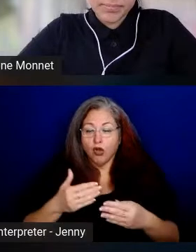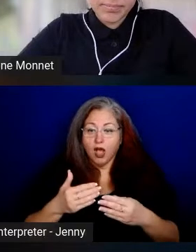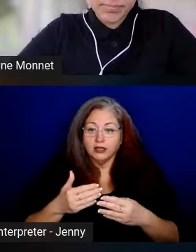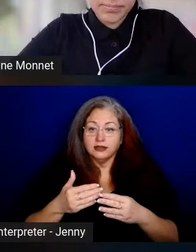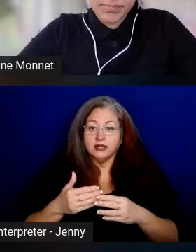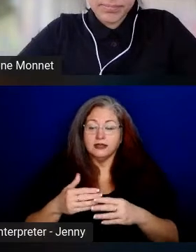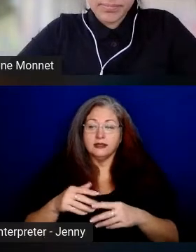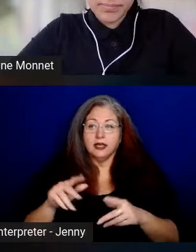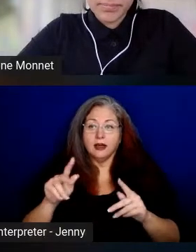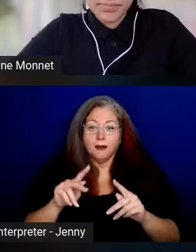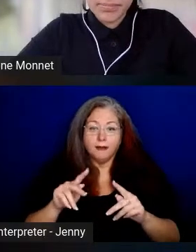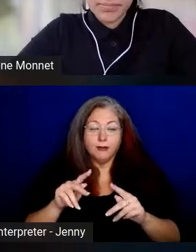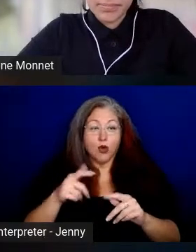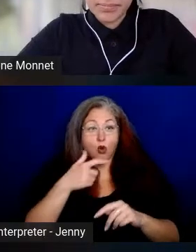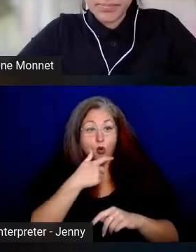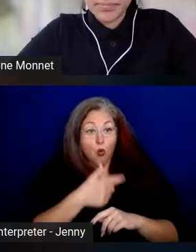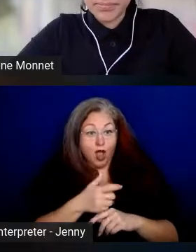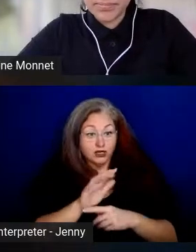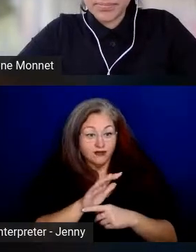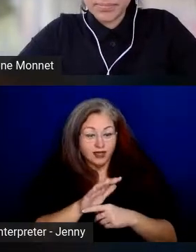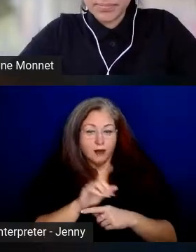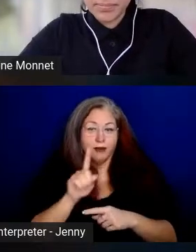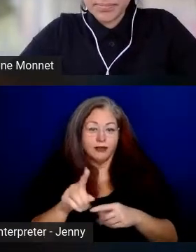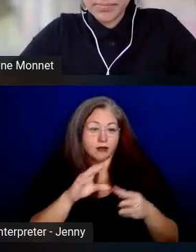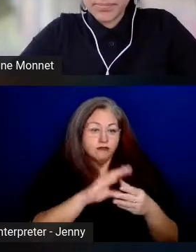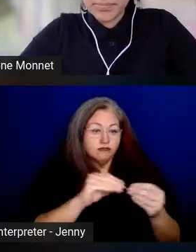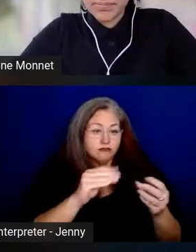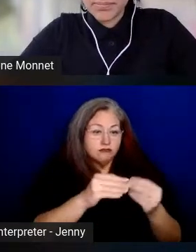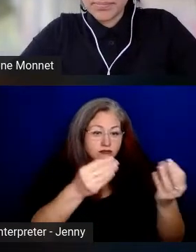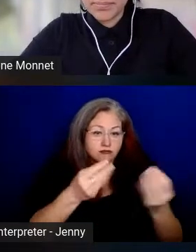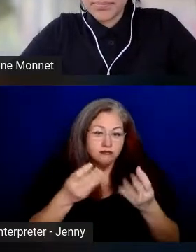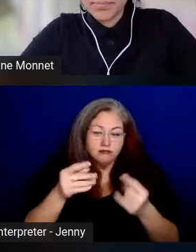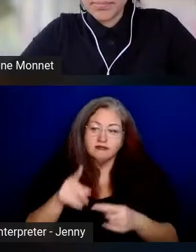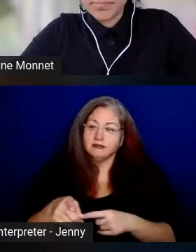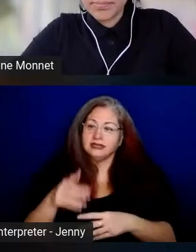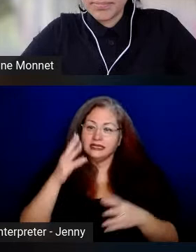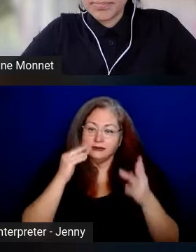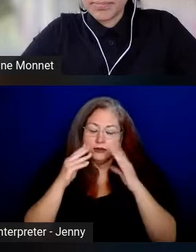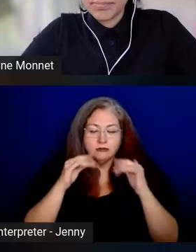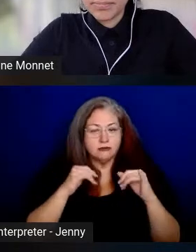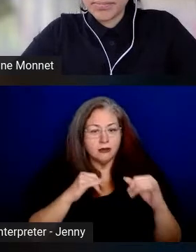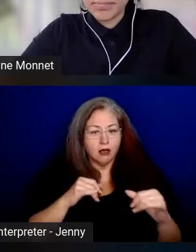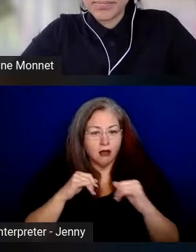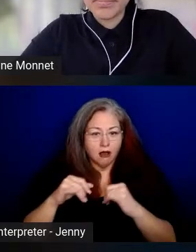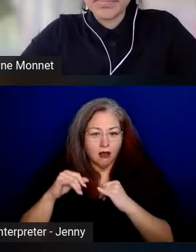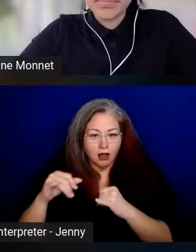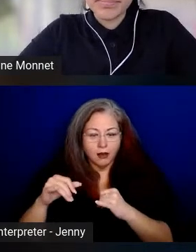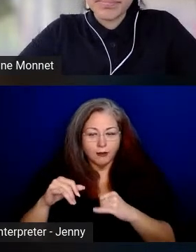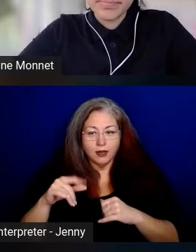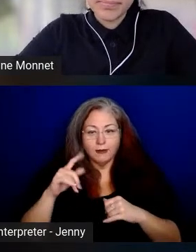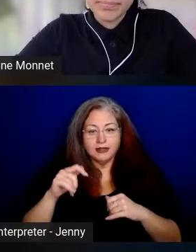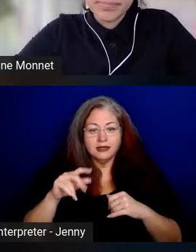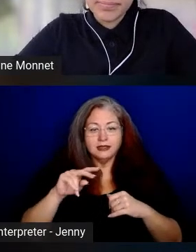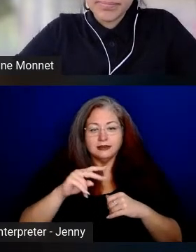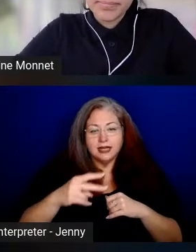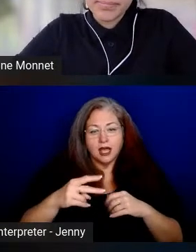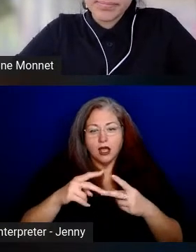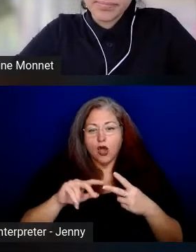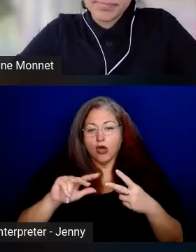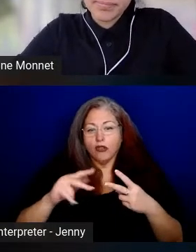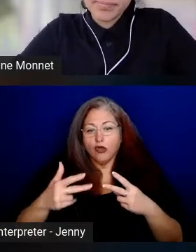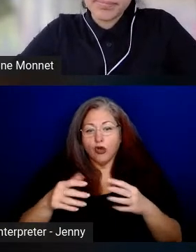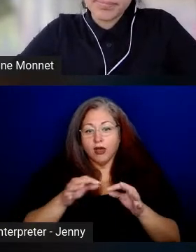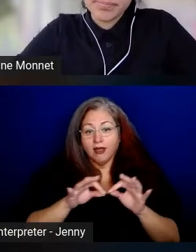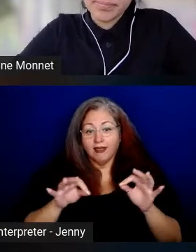from other families that experienced similar things, because the secondary or like third